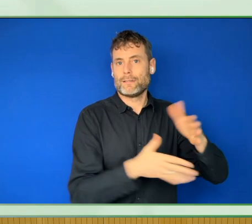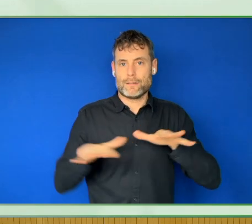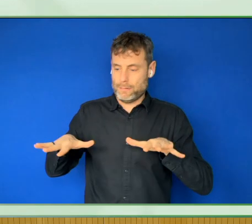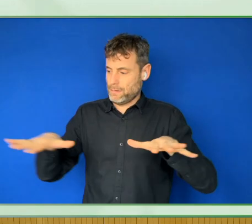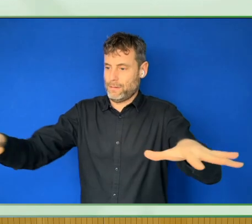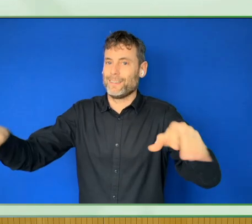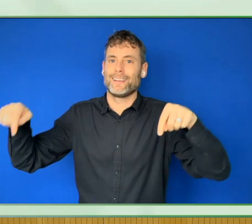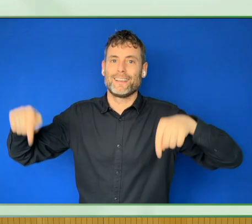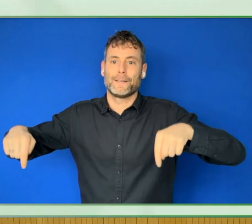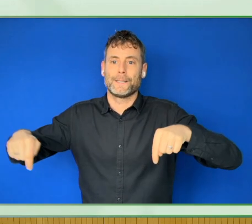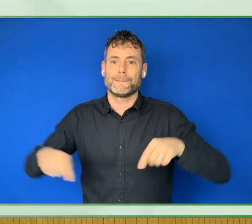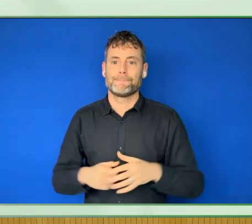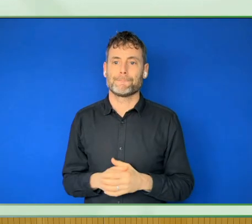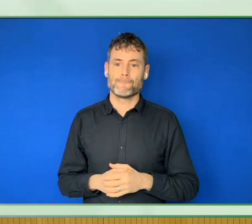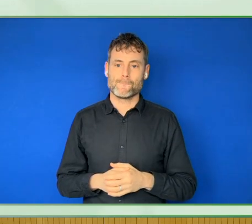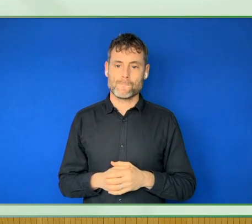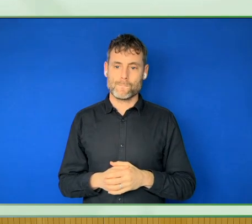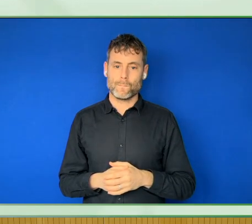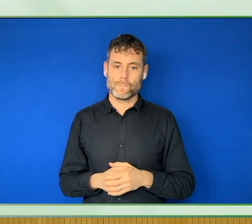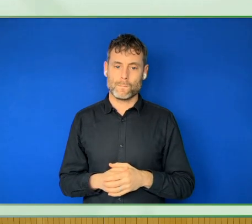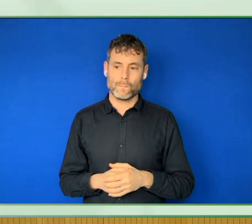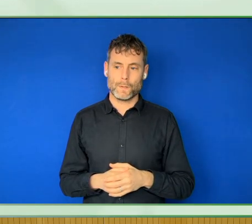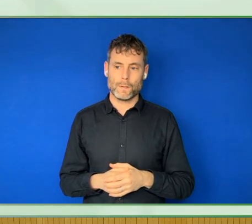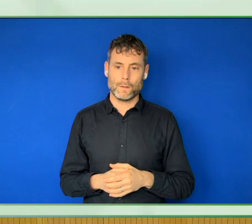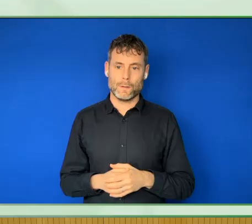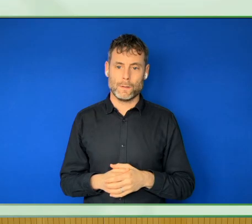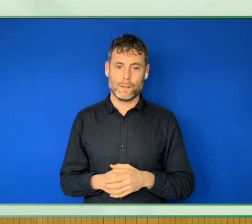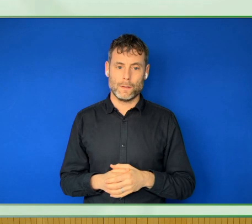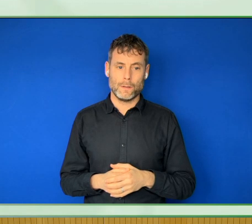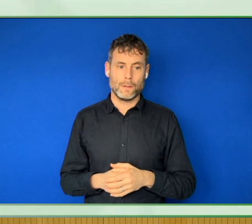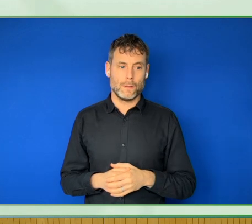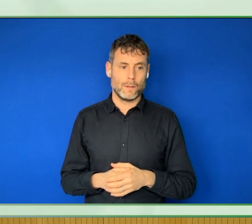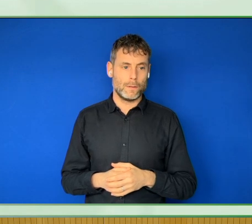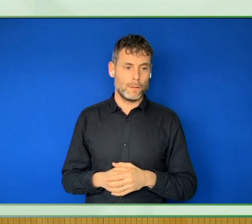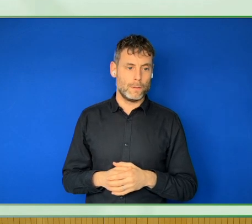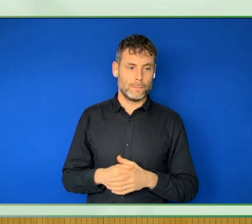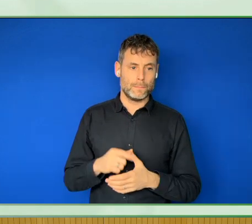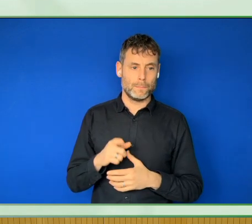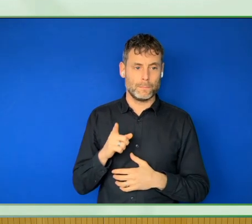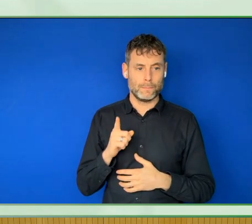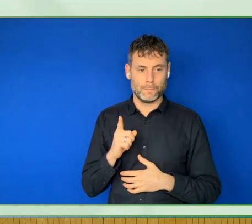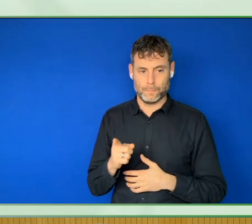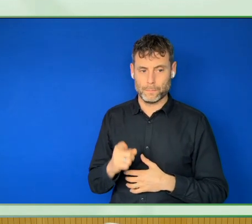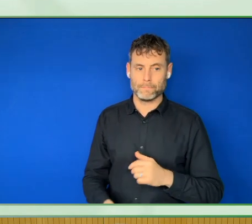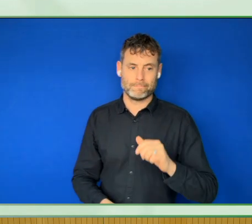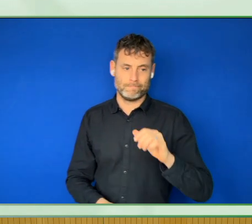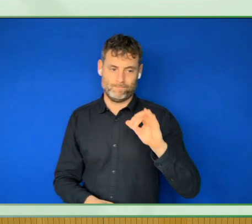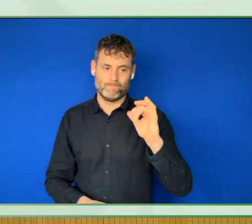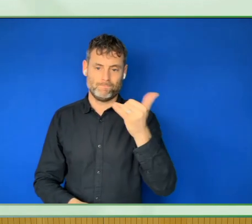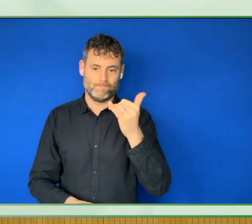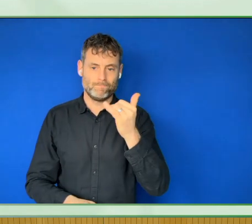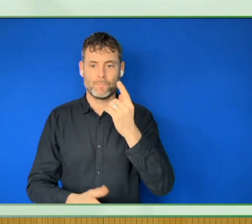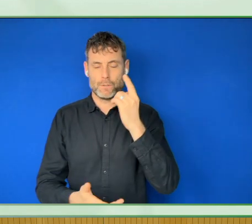this rate. But yes, I agree completely. I think it's there is space and there is need to have a